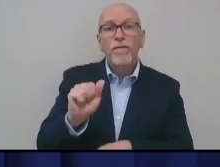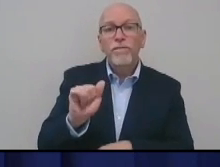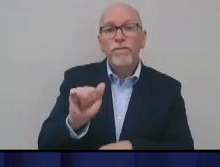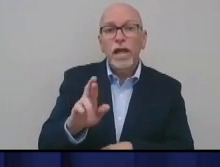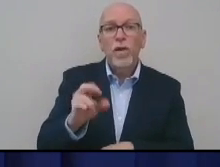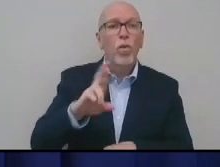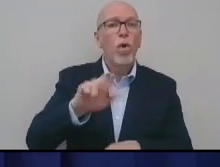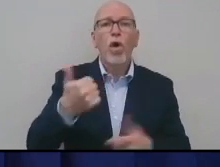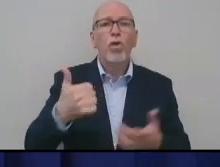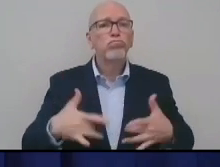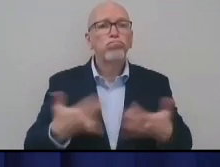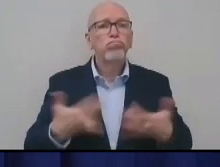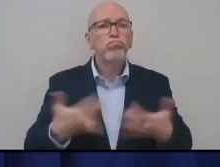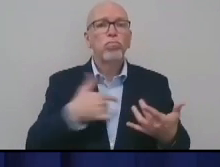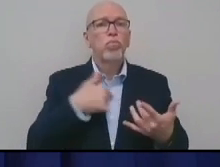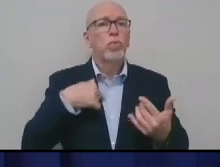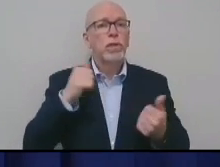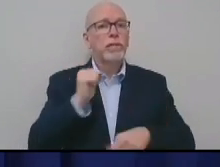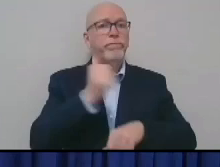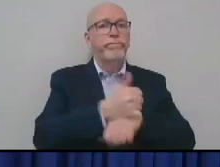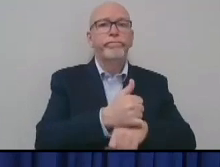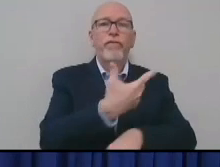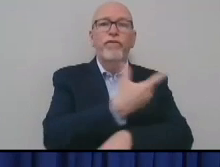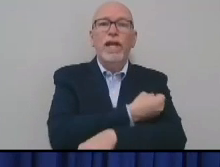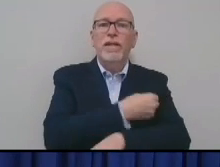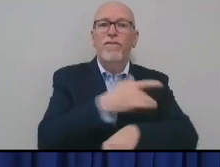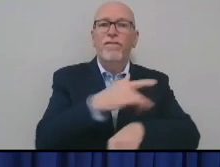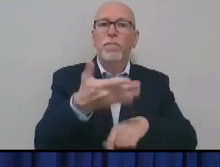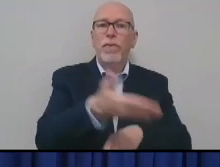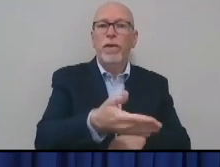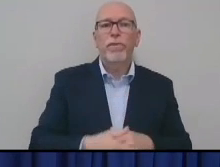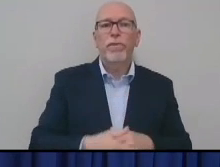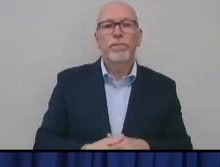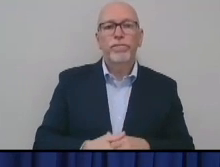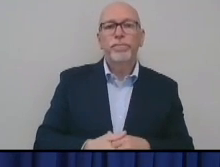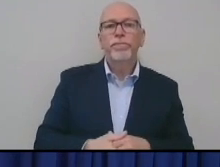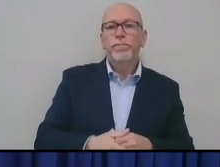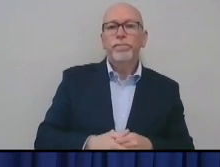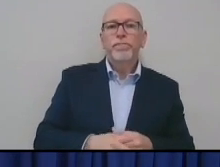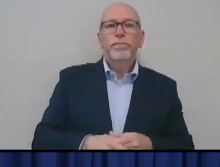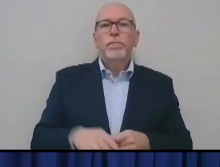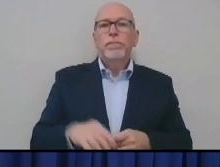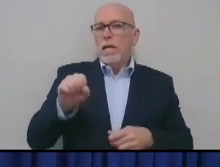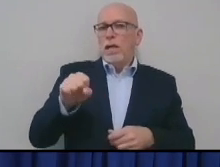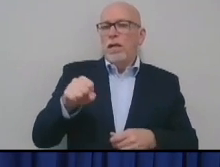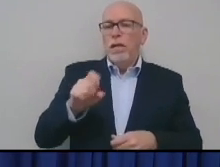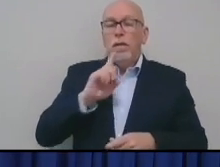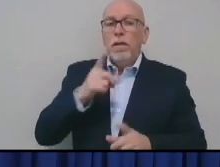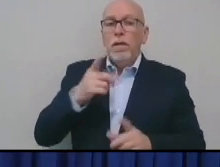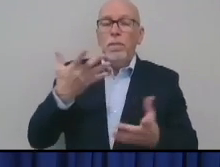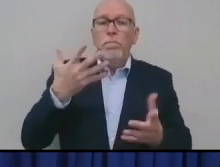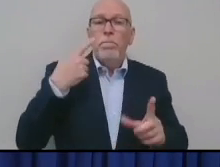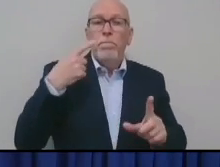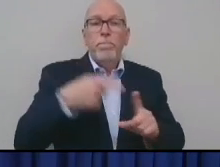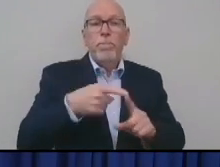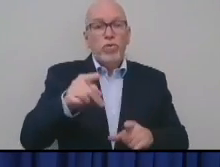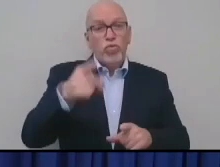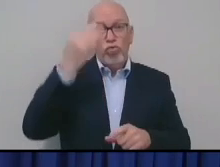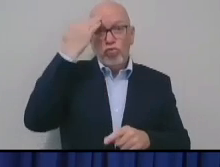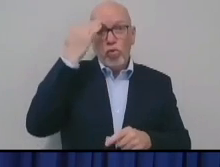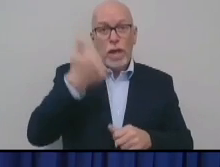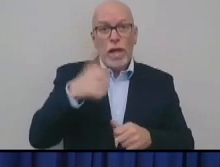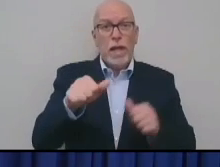sure that we have vaccine. Available. Anything else? Right, yeah. Yeah, I think it's just a question of if you know of a particular area